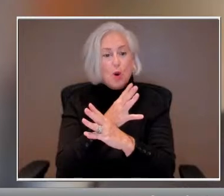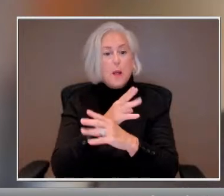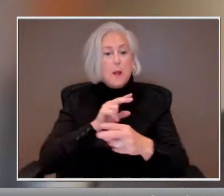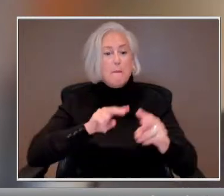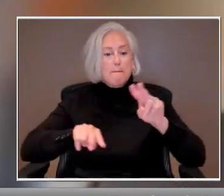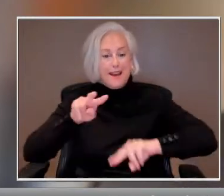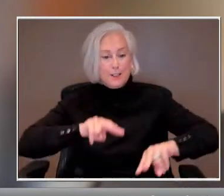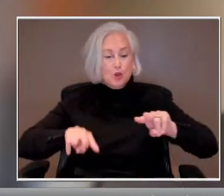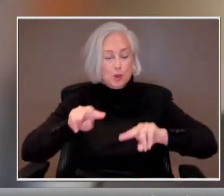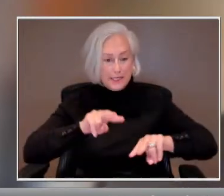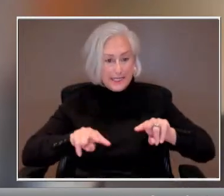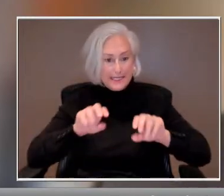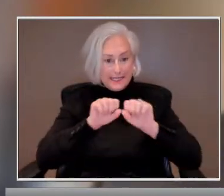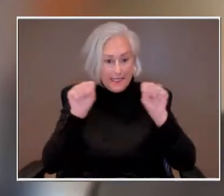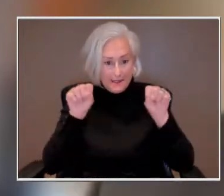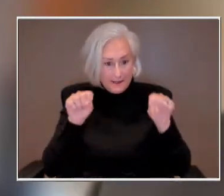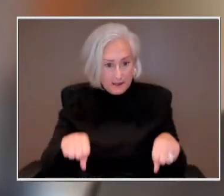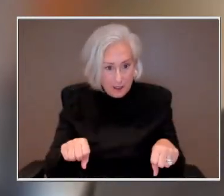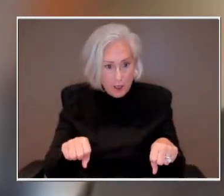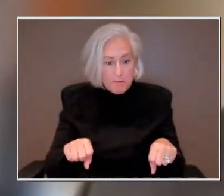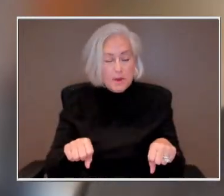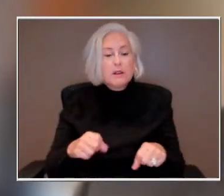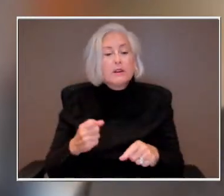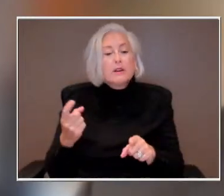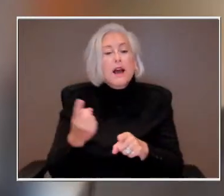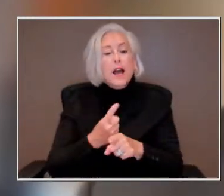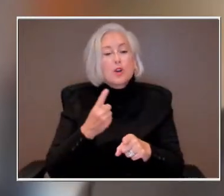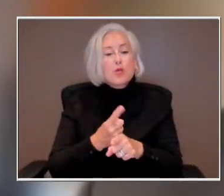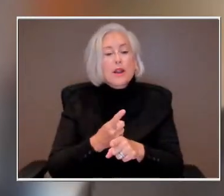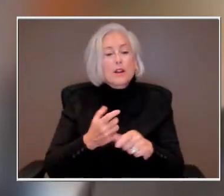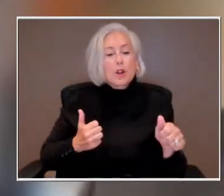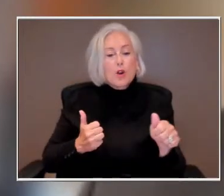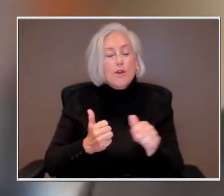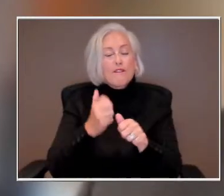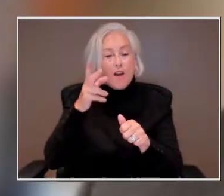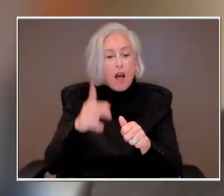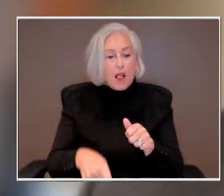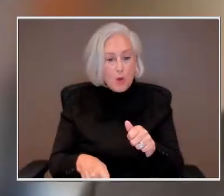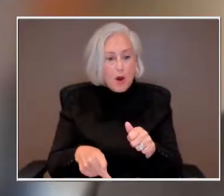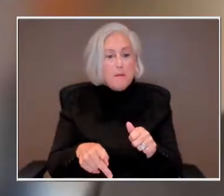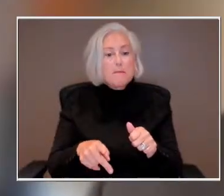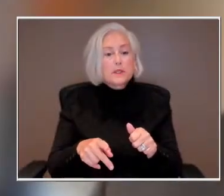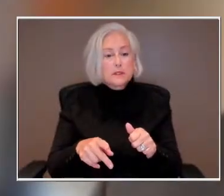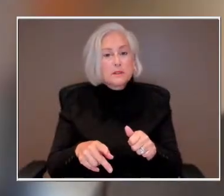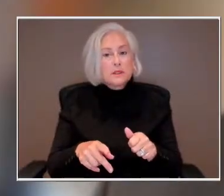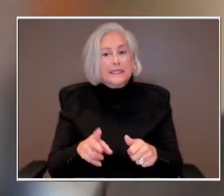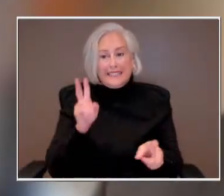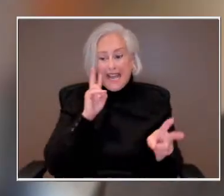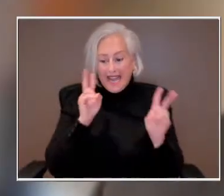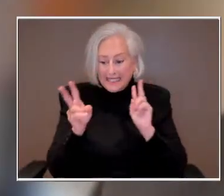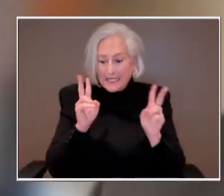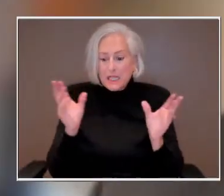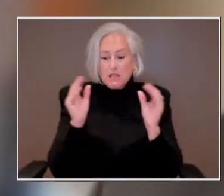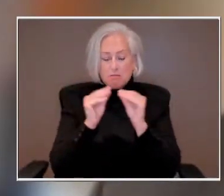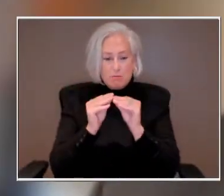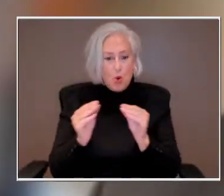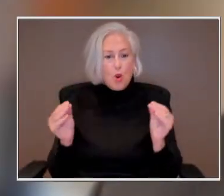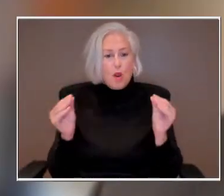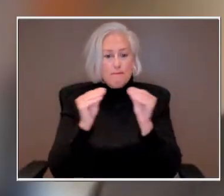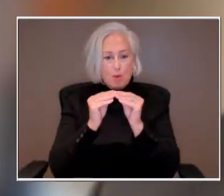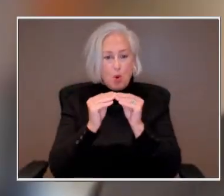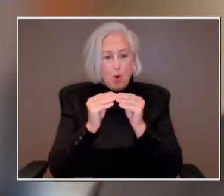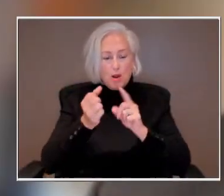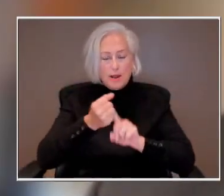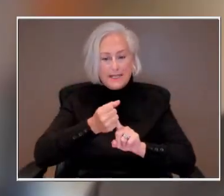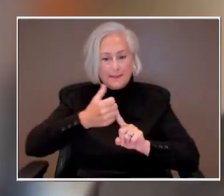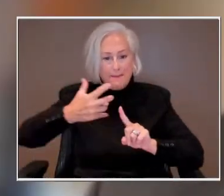and regular follow-ups with them virtually, and I see more and more of that being expanded